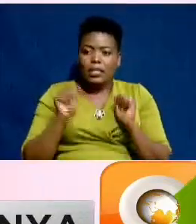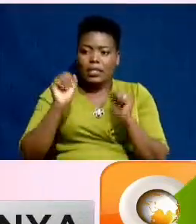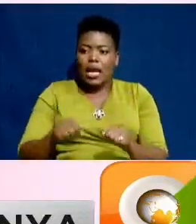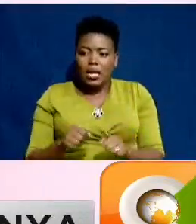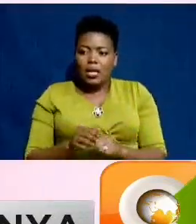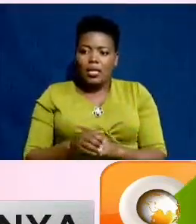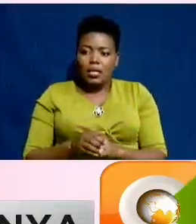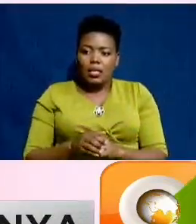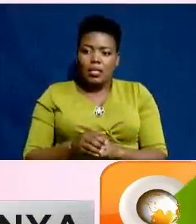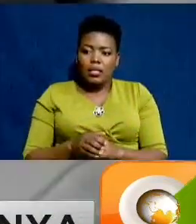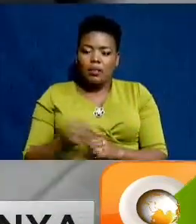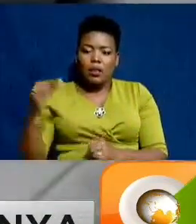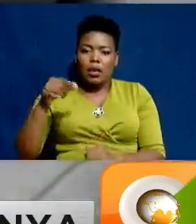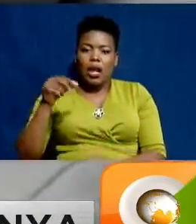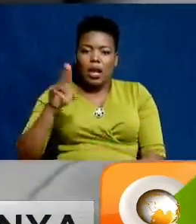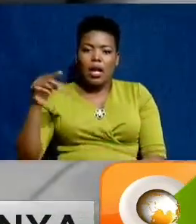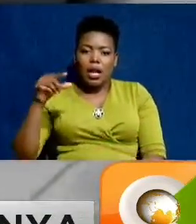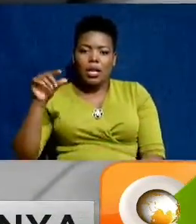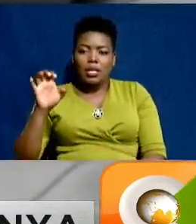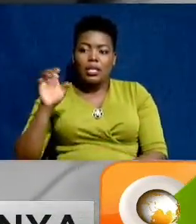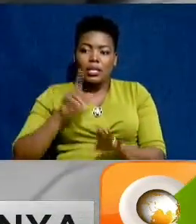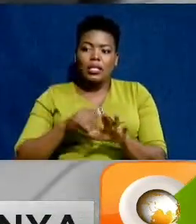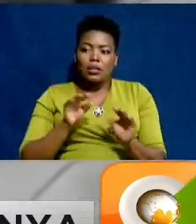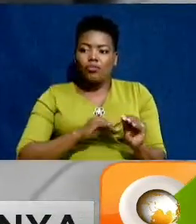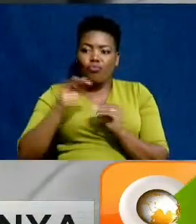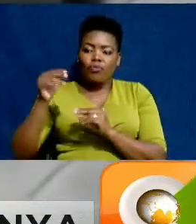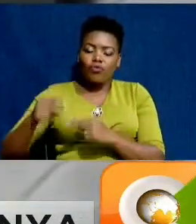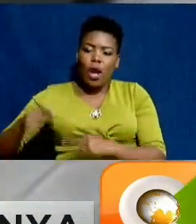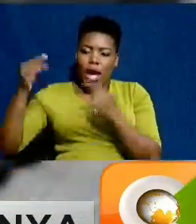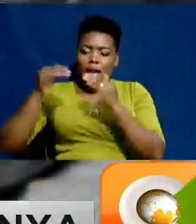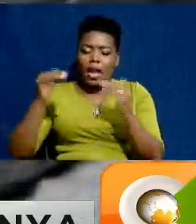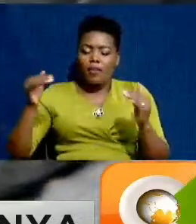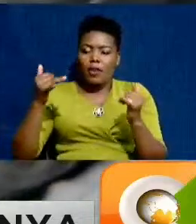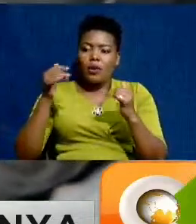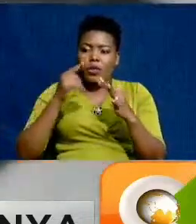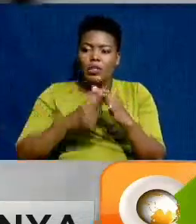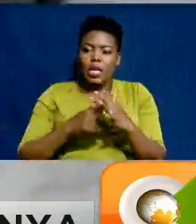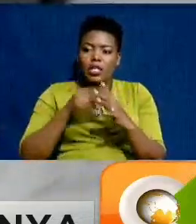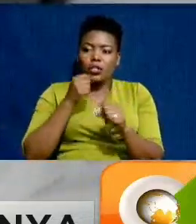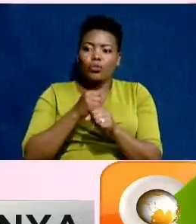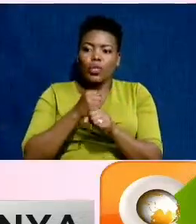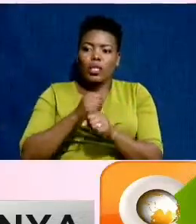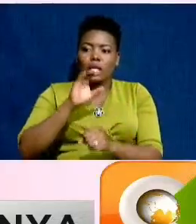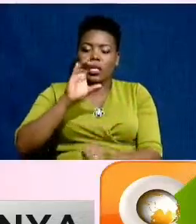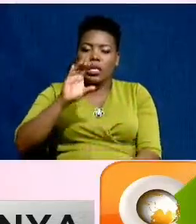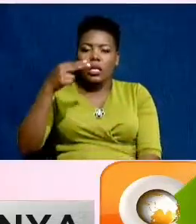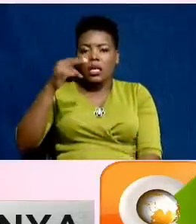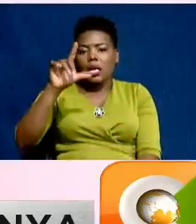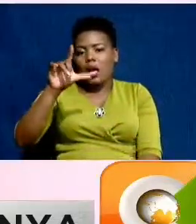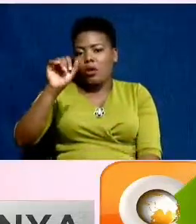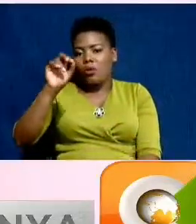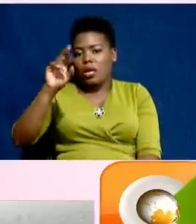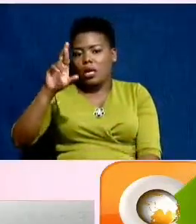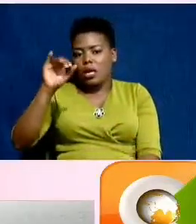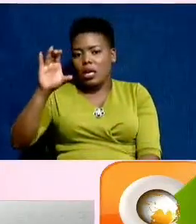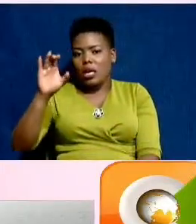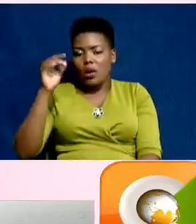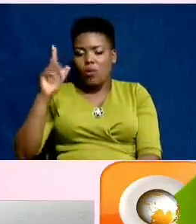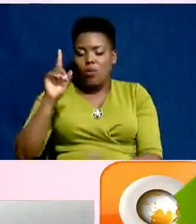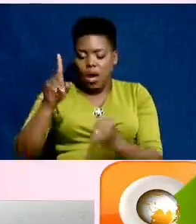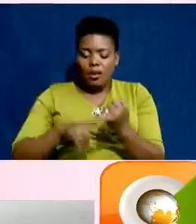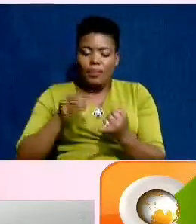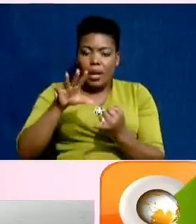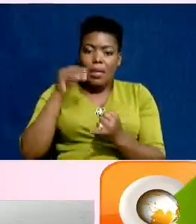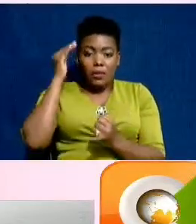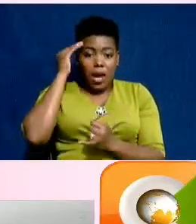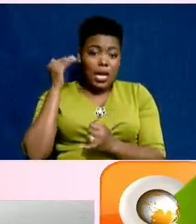gag reflex. He'll not have a gag reflex. Then now we take it to another higher level now. We now start doing caloric tests. One, I take your head, all